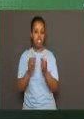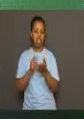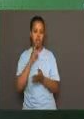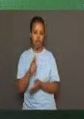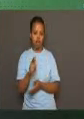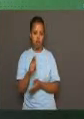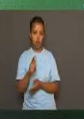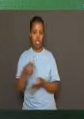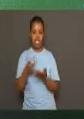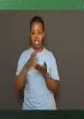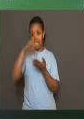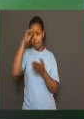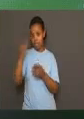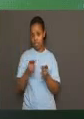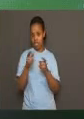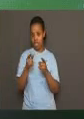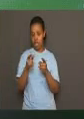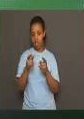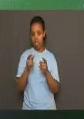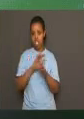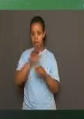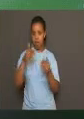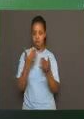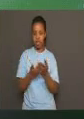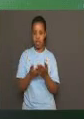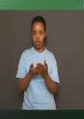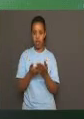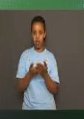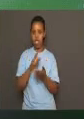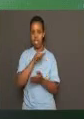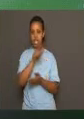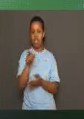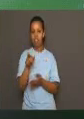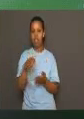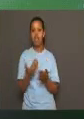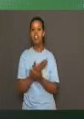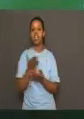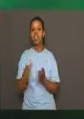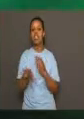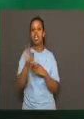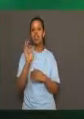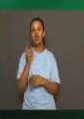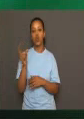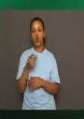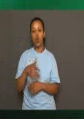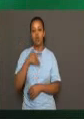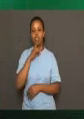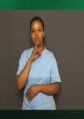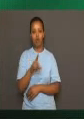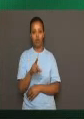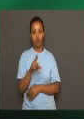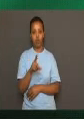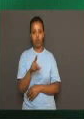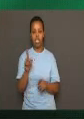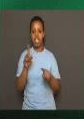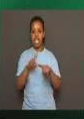Insight learning also involves feeling like you have discovered something. The Greek